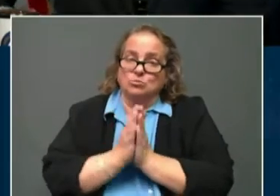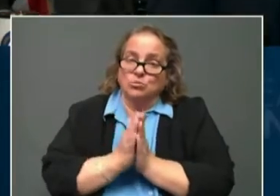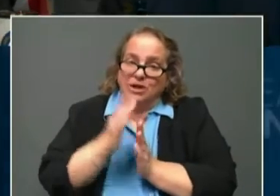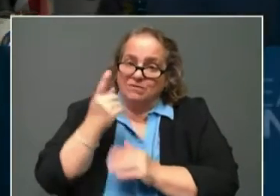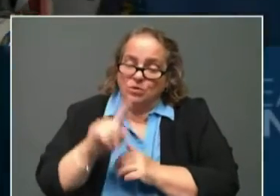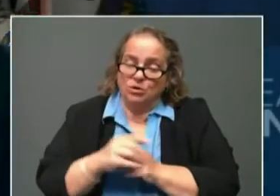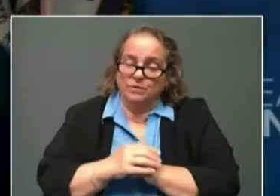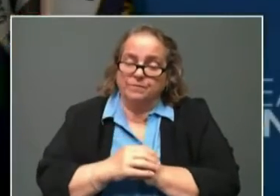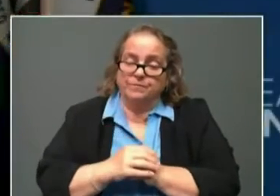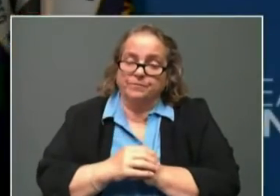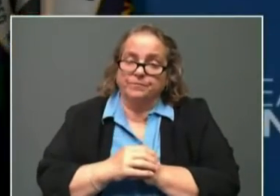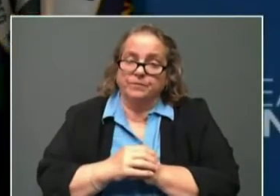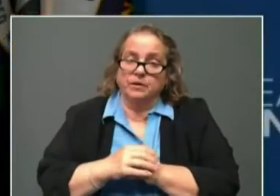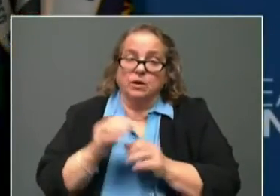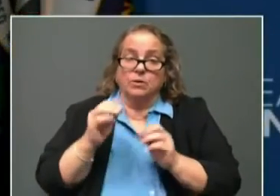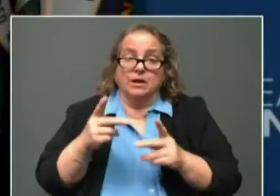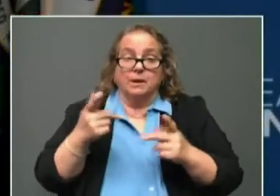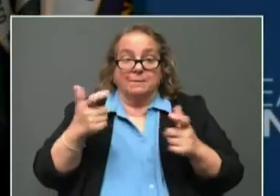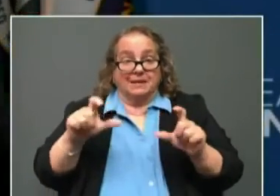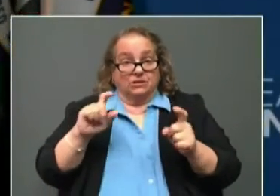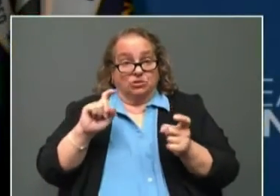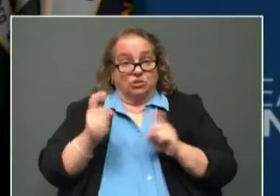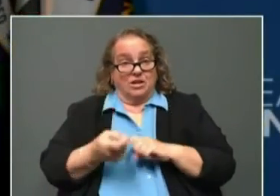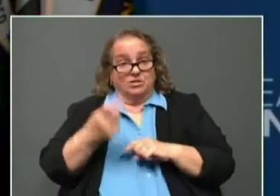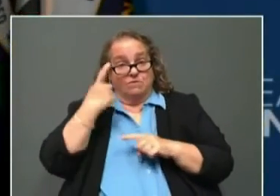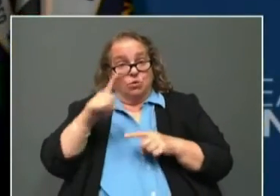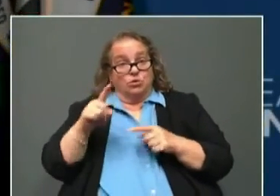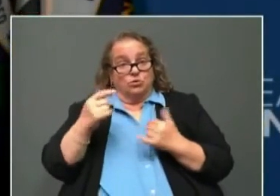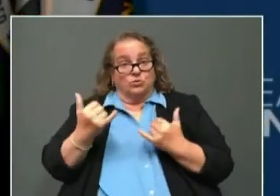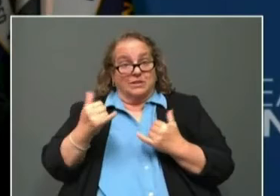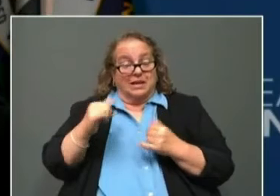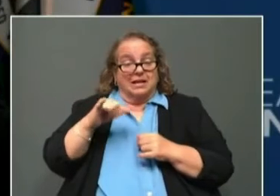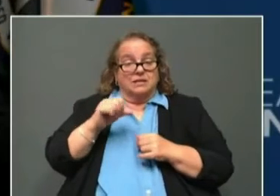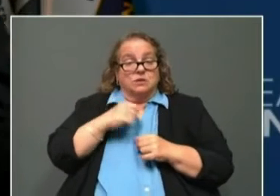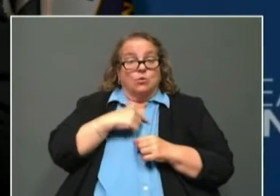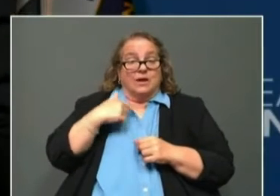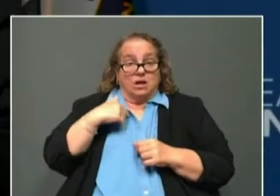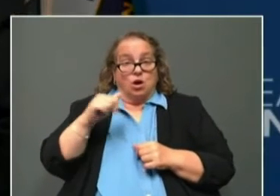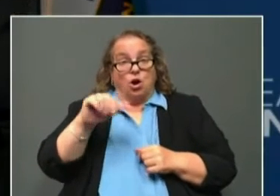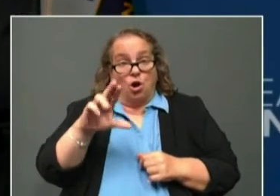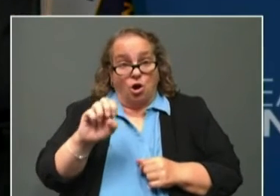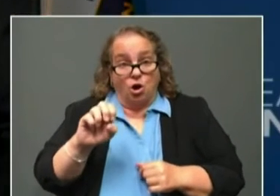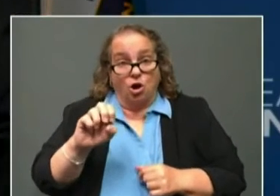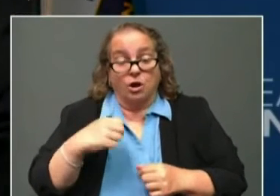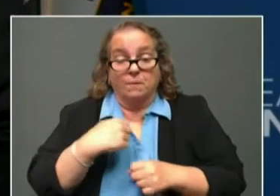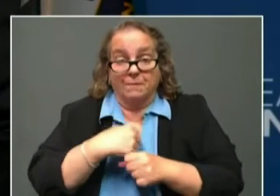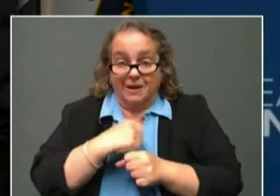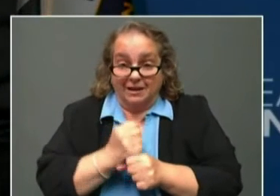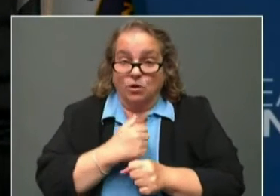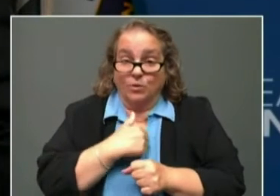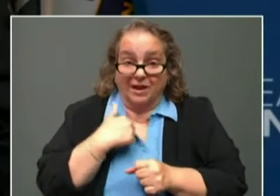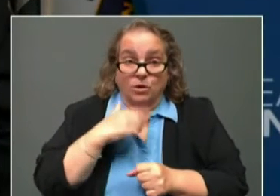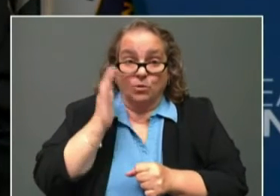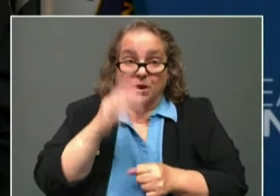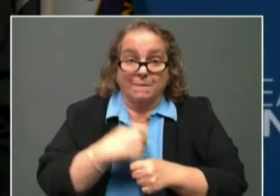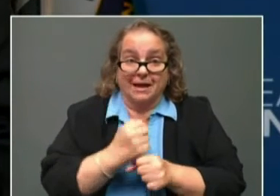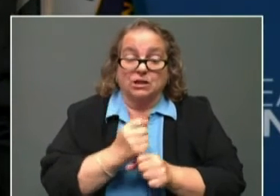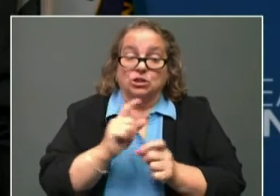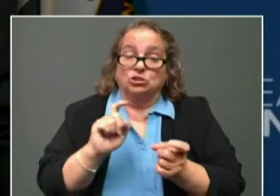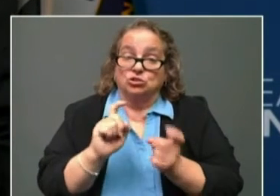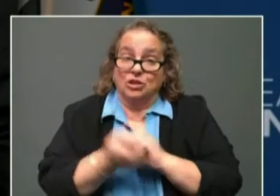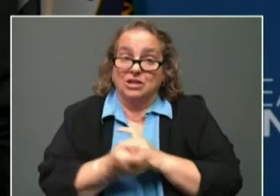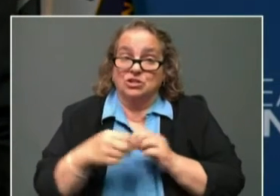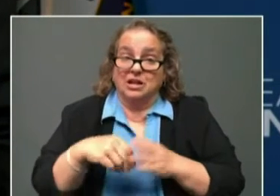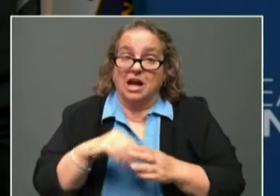All right, big change for today is we are making a change in our